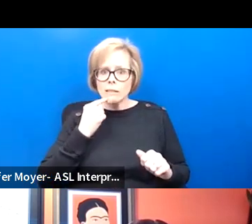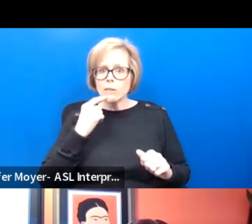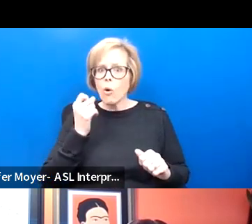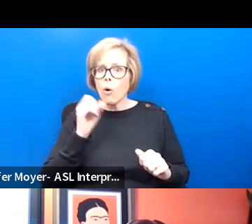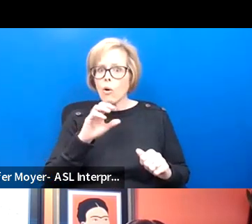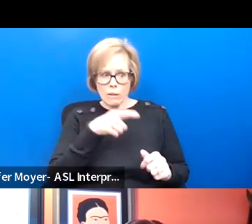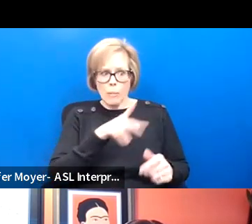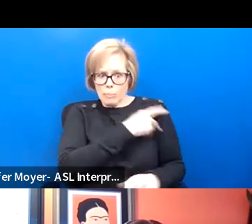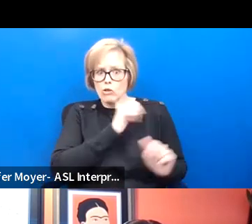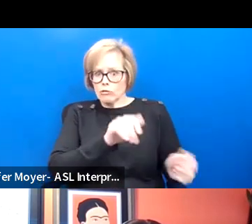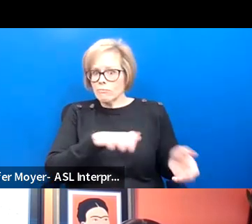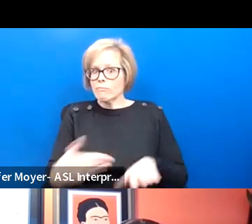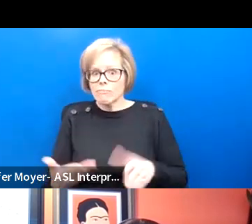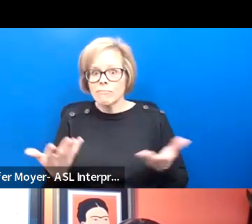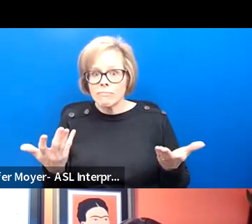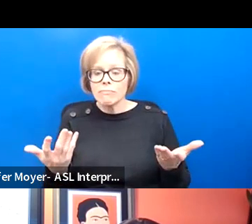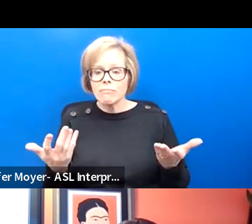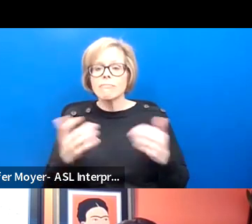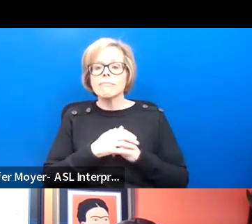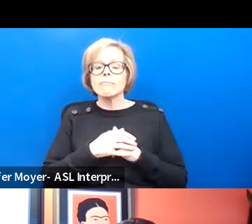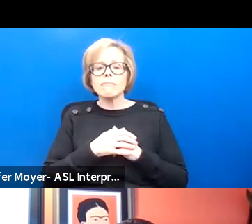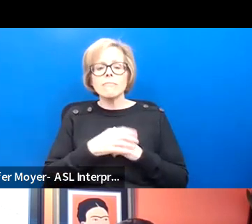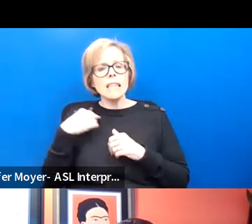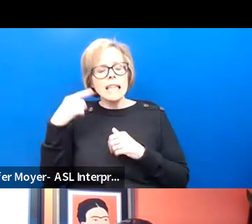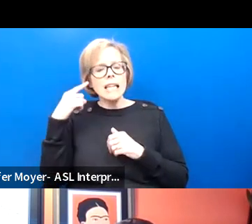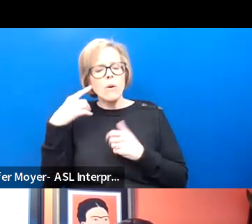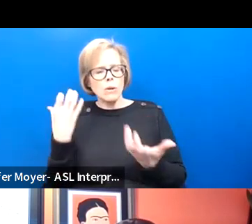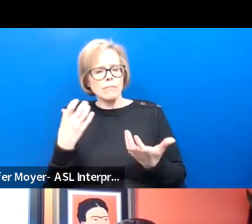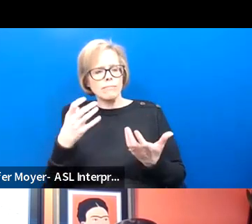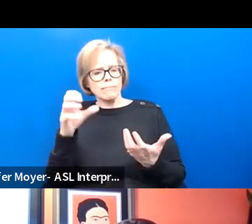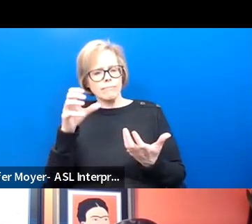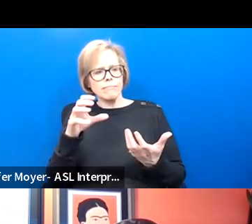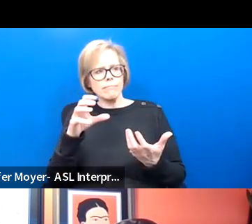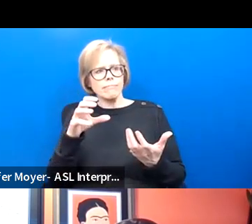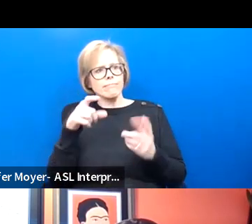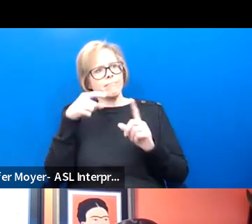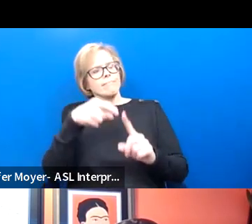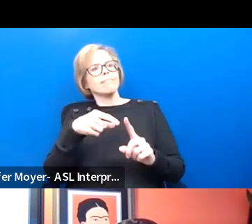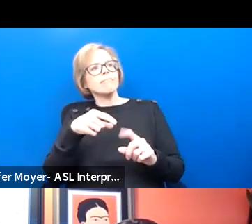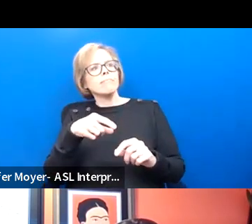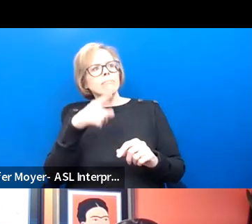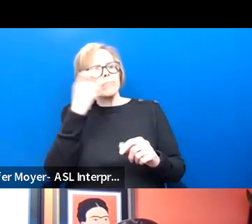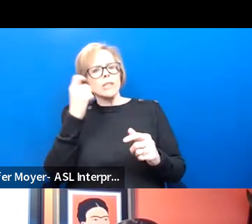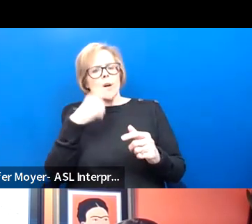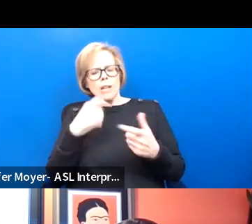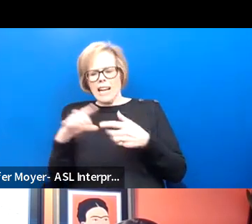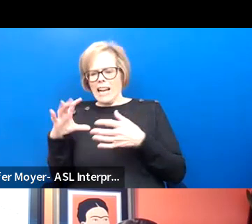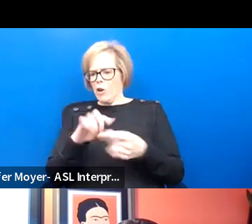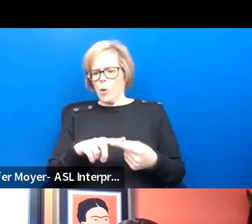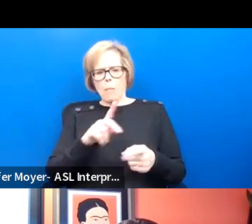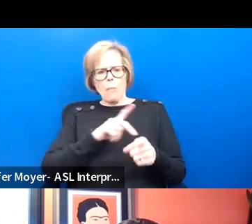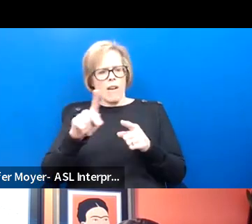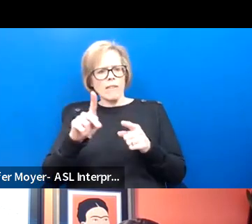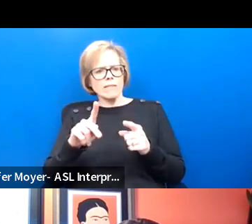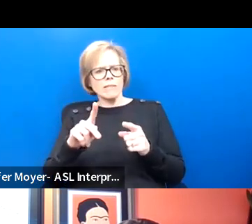And related, and I just want to point this out because I think it's important to connect it to professional obligations that a